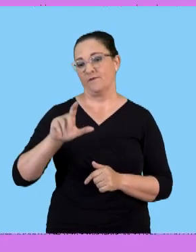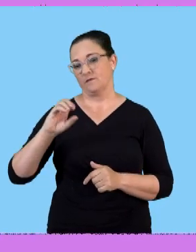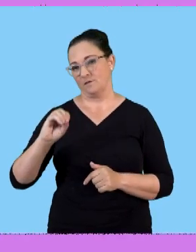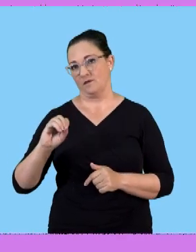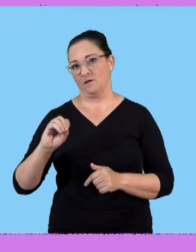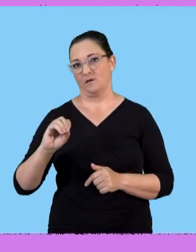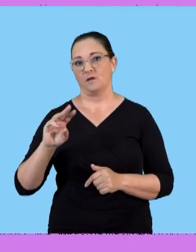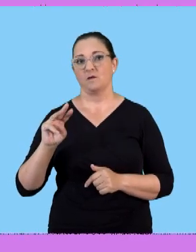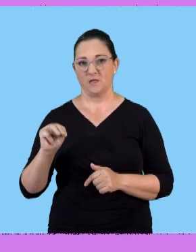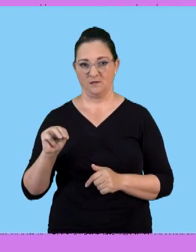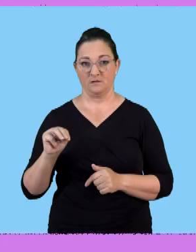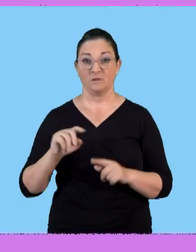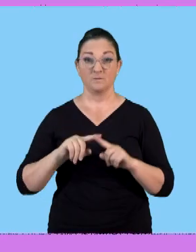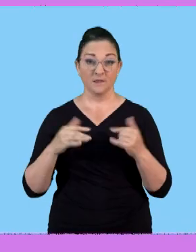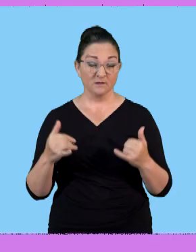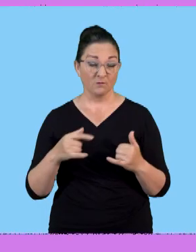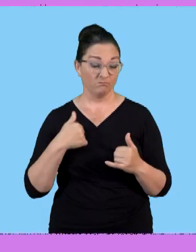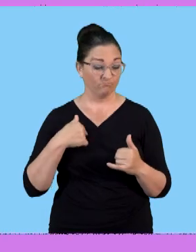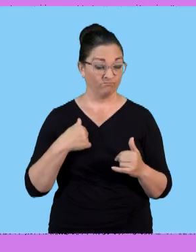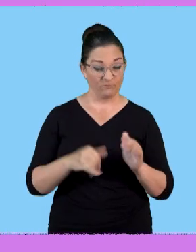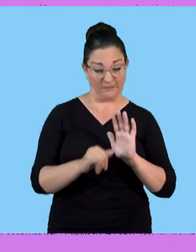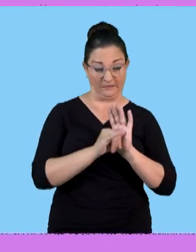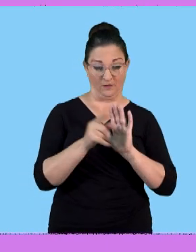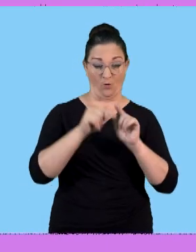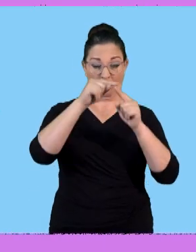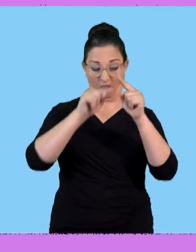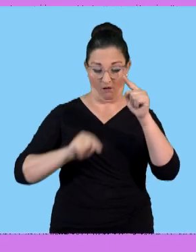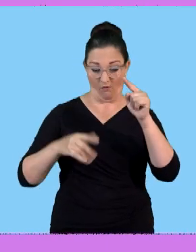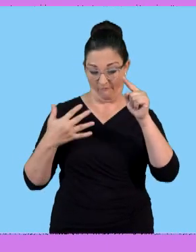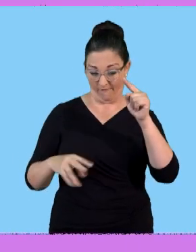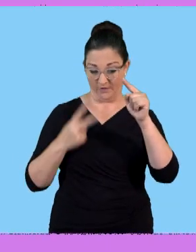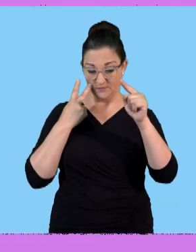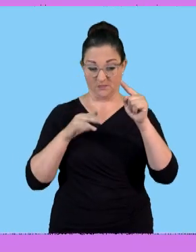fine? I'll do that again. Remember, I've identified the longest downhill,